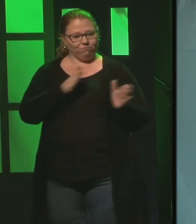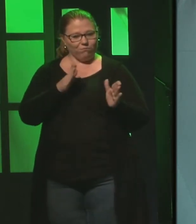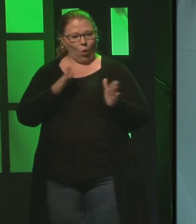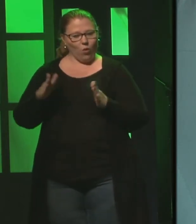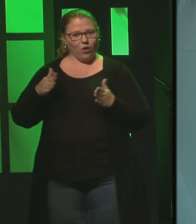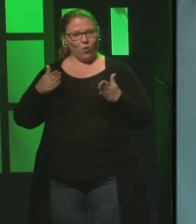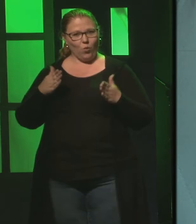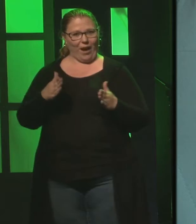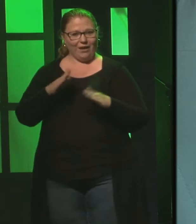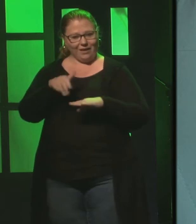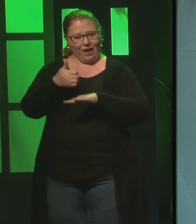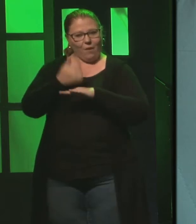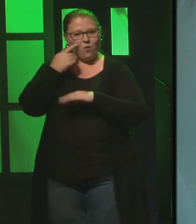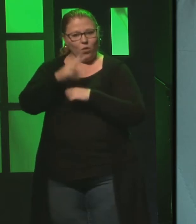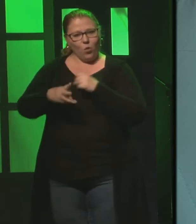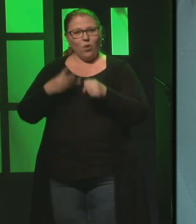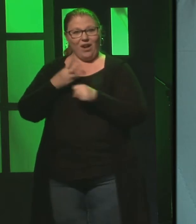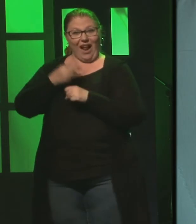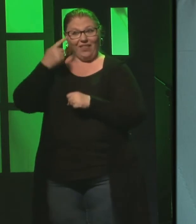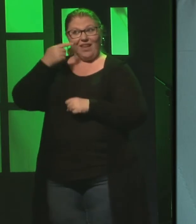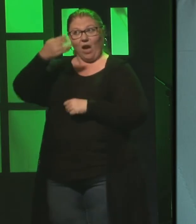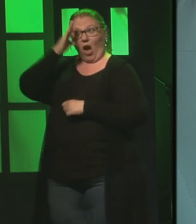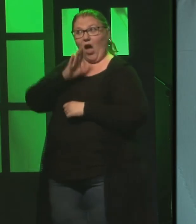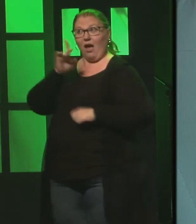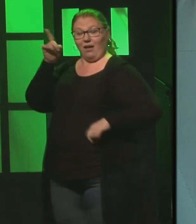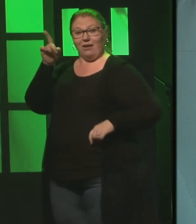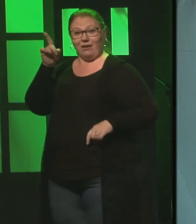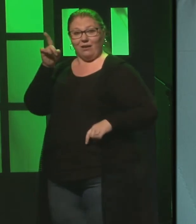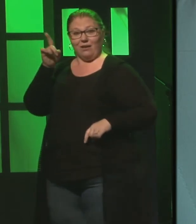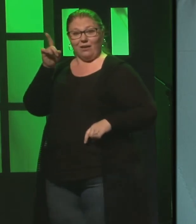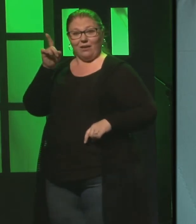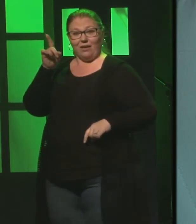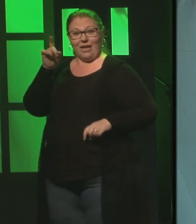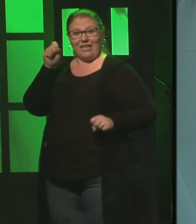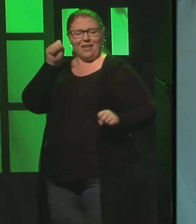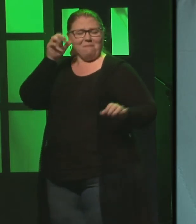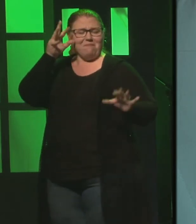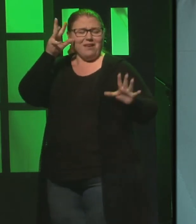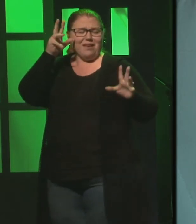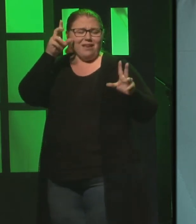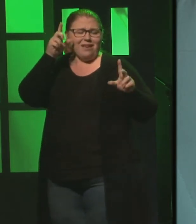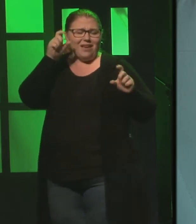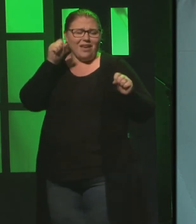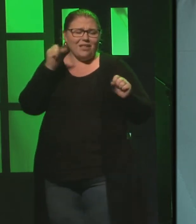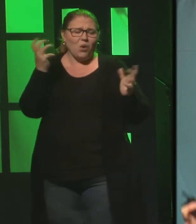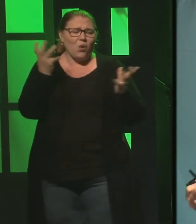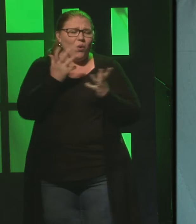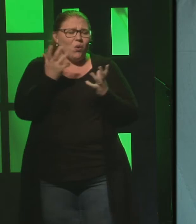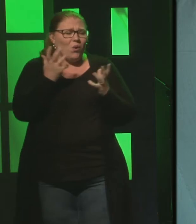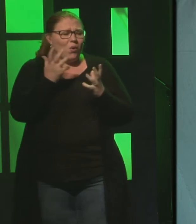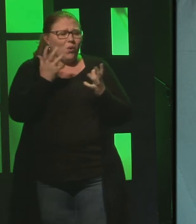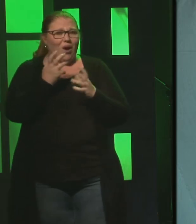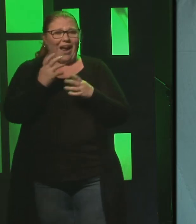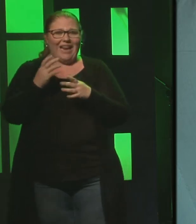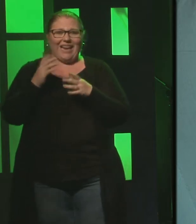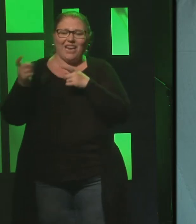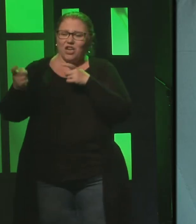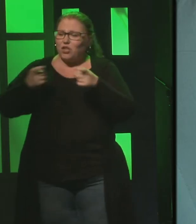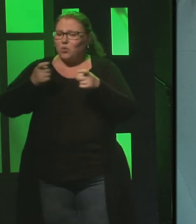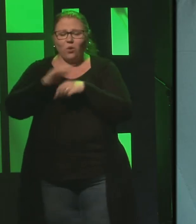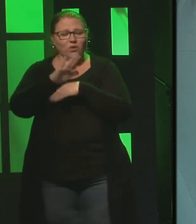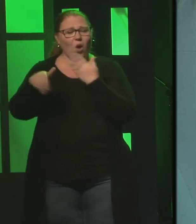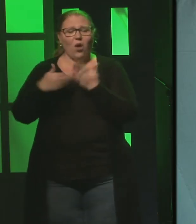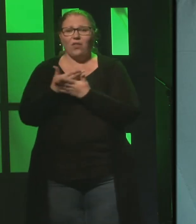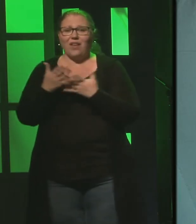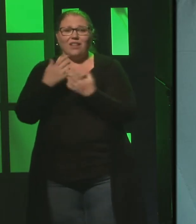this world, and I think that the divine, that God is in all and is holding all things, and love is